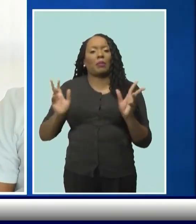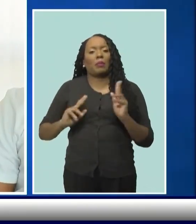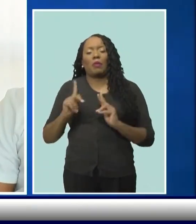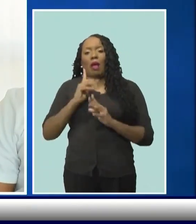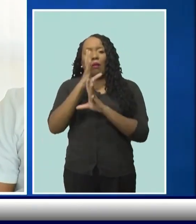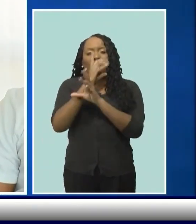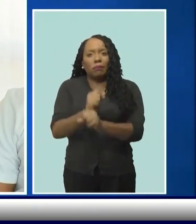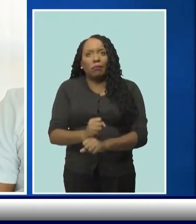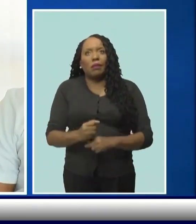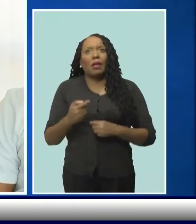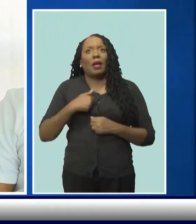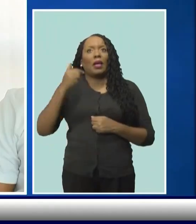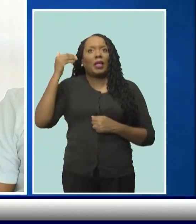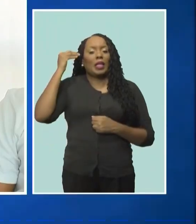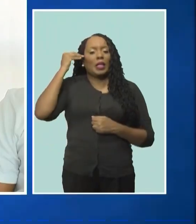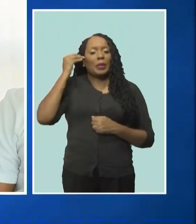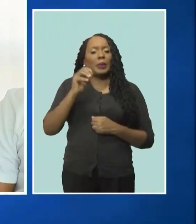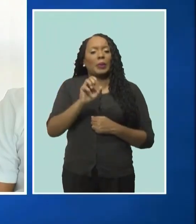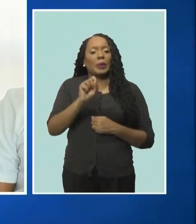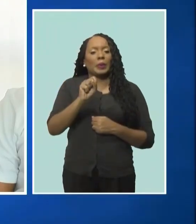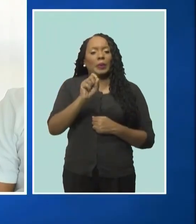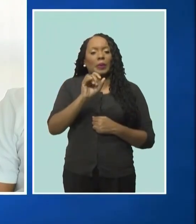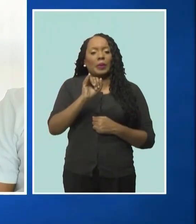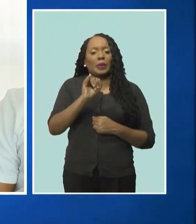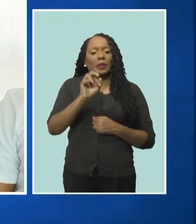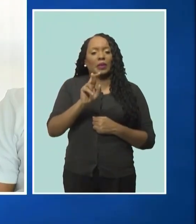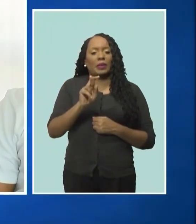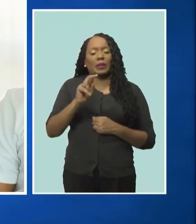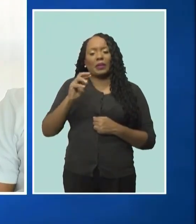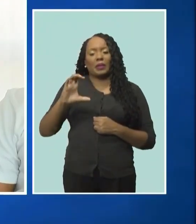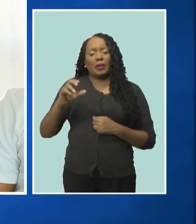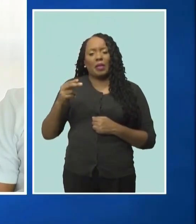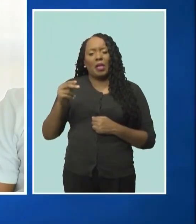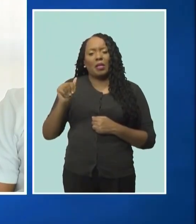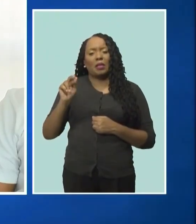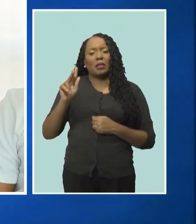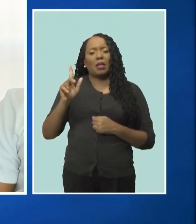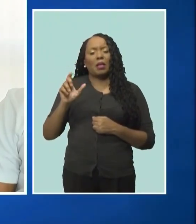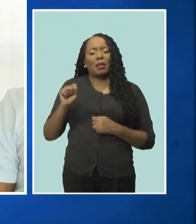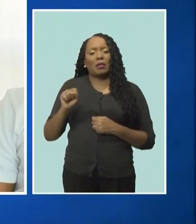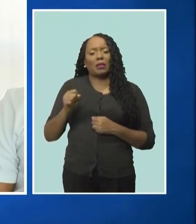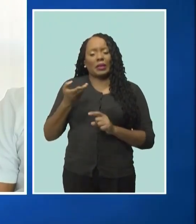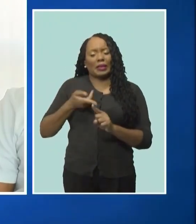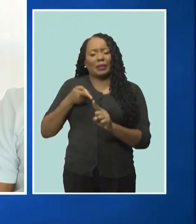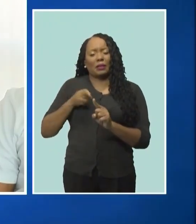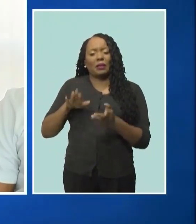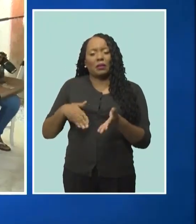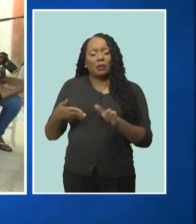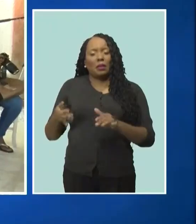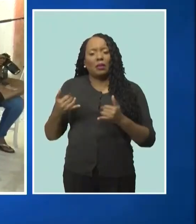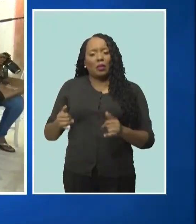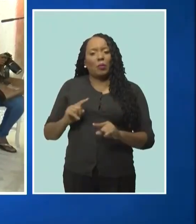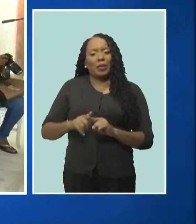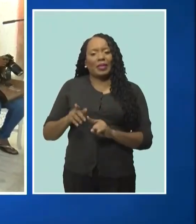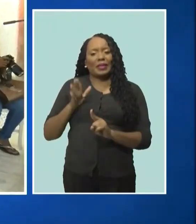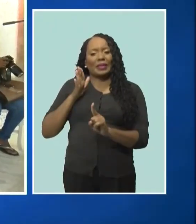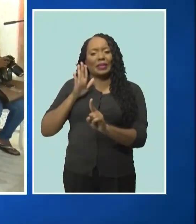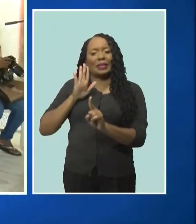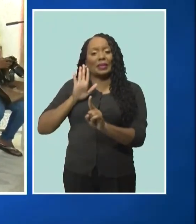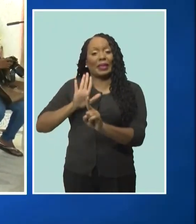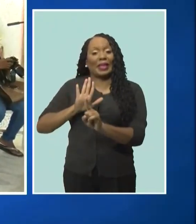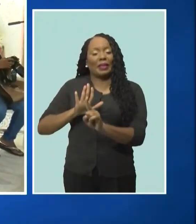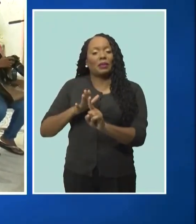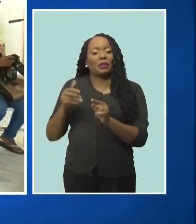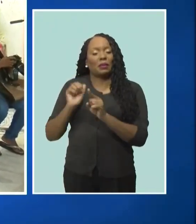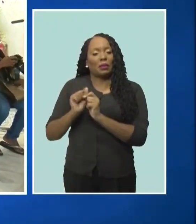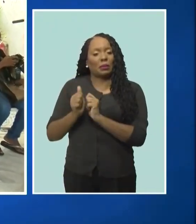to Sir Charles and his legacy, and we want to continue that. But most importantly, I think what was